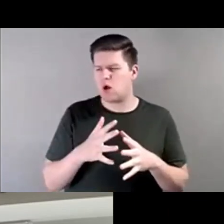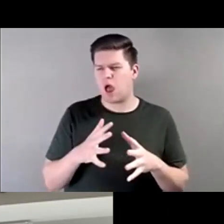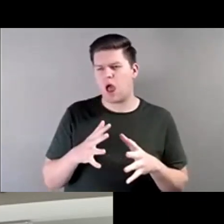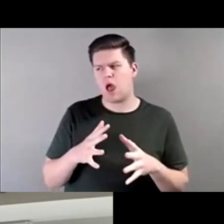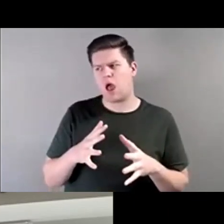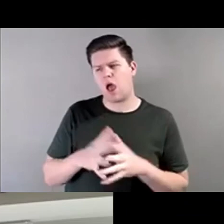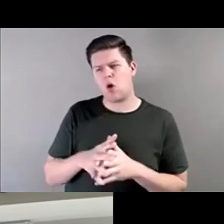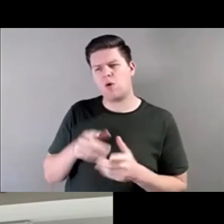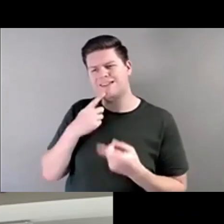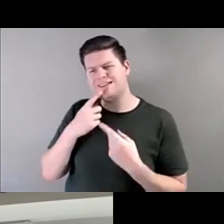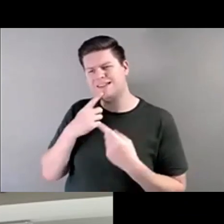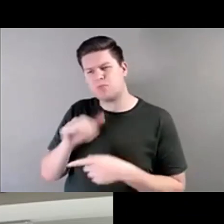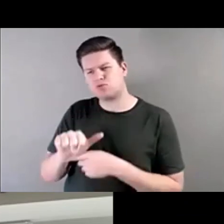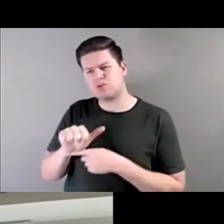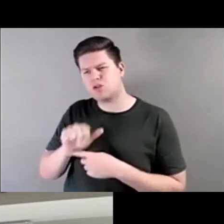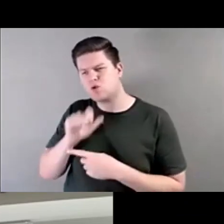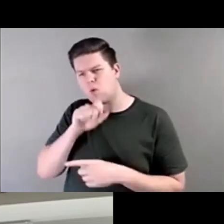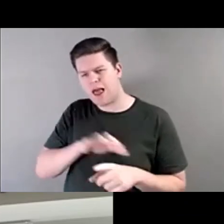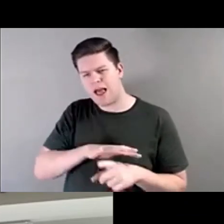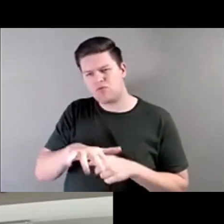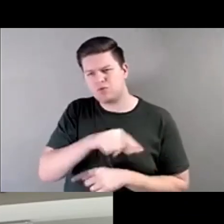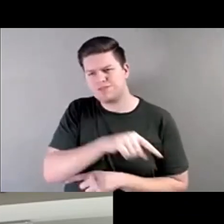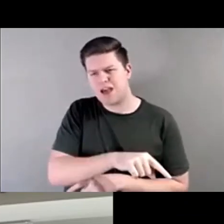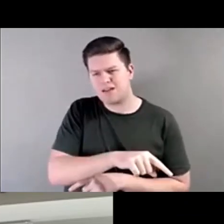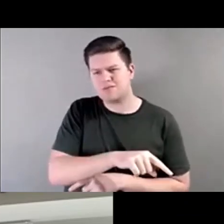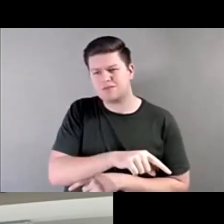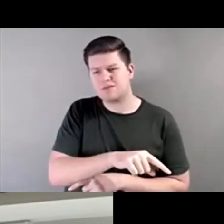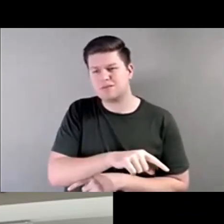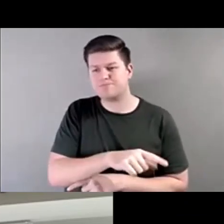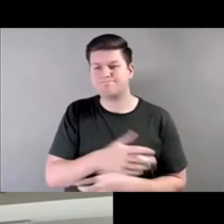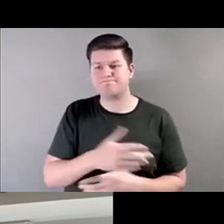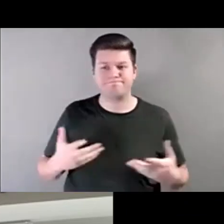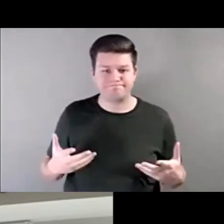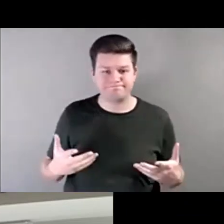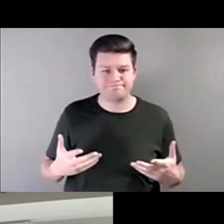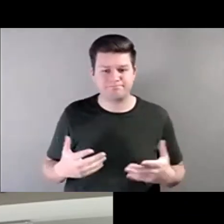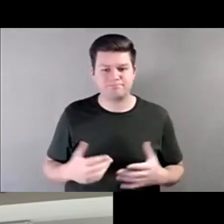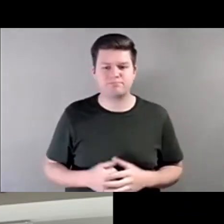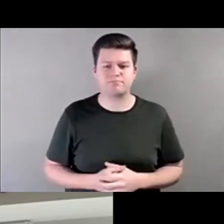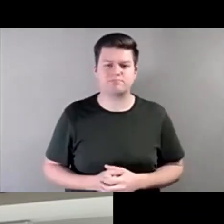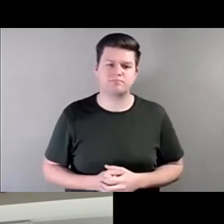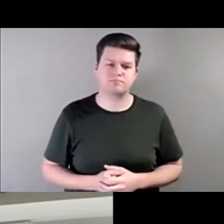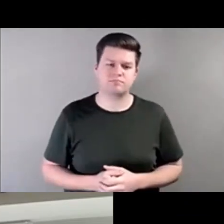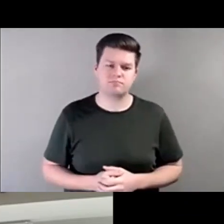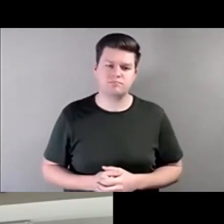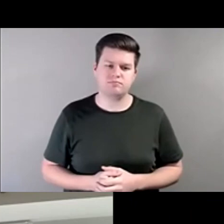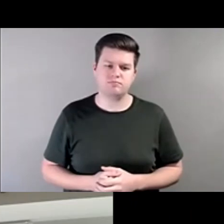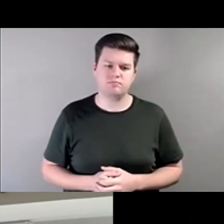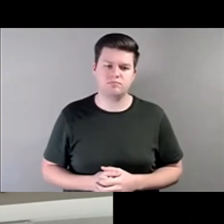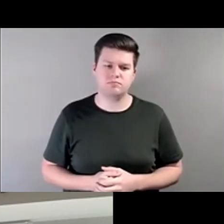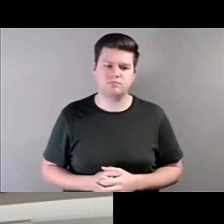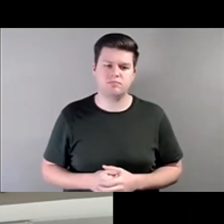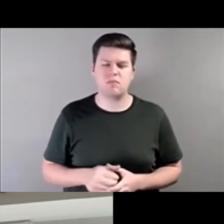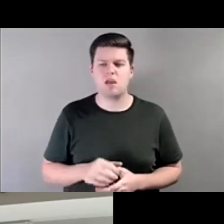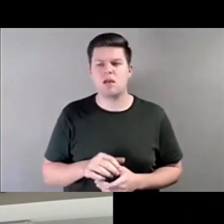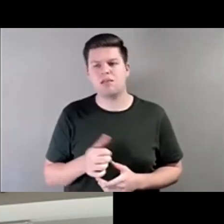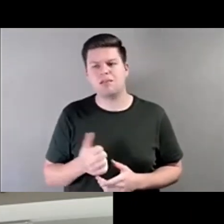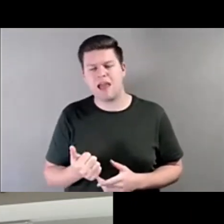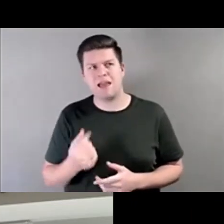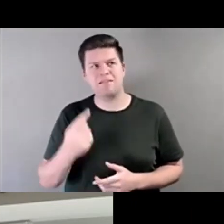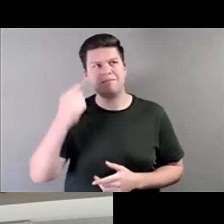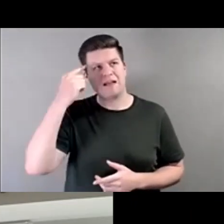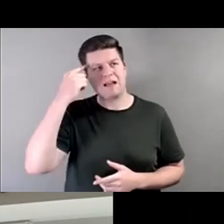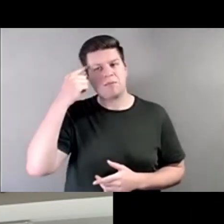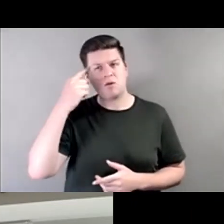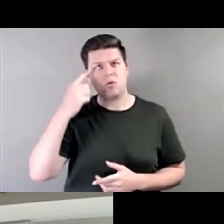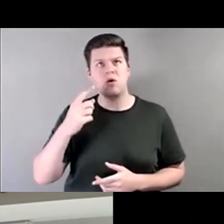might not want to self-declare anything to be encoded into the card. And then you'd have all the bus ticket machines